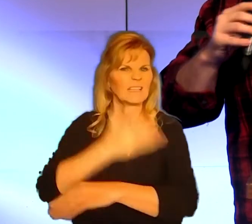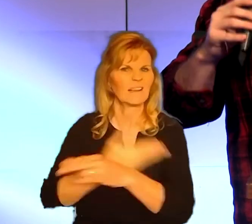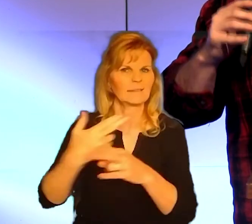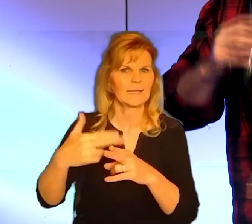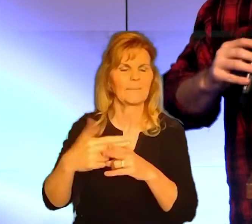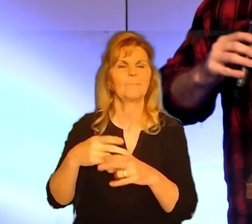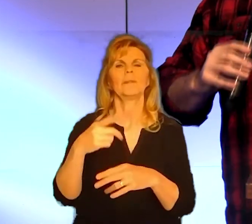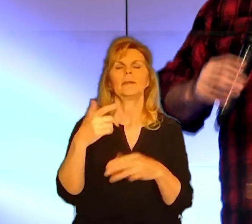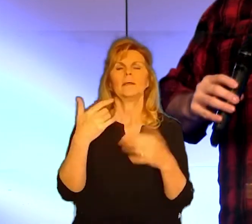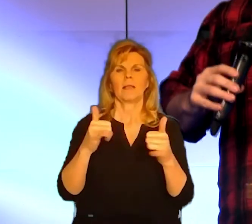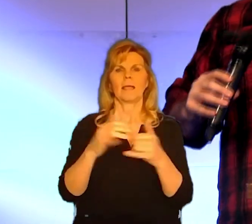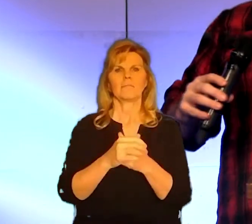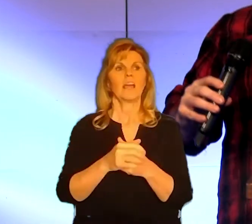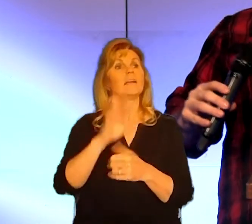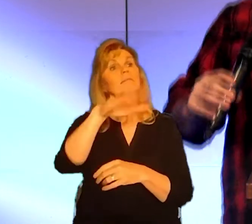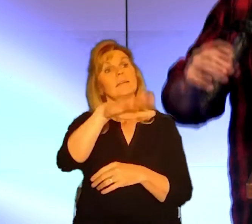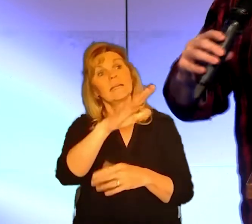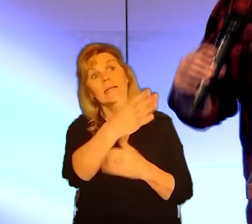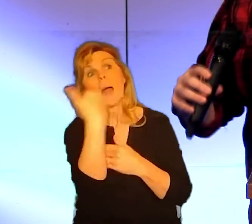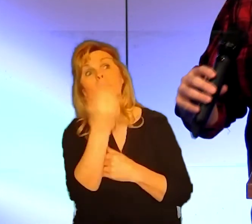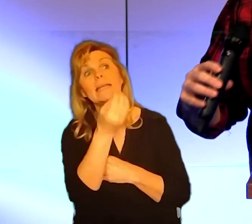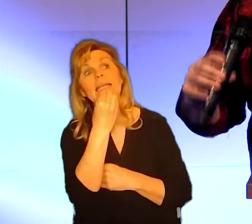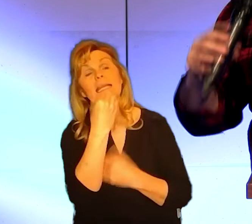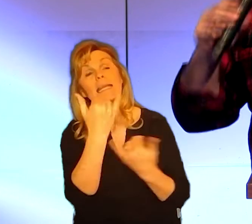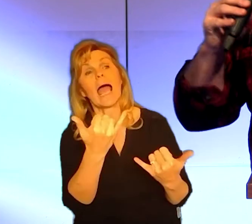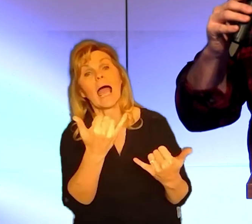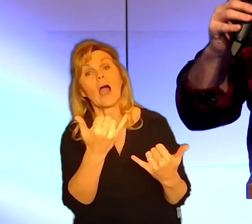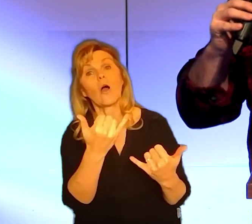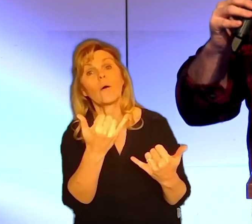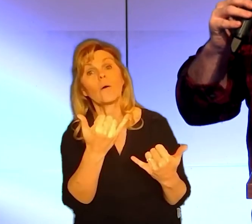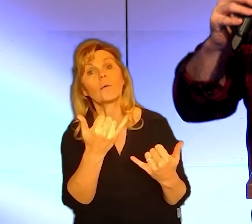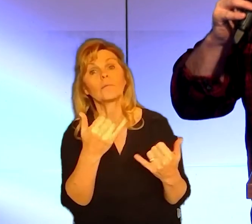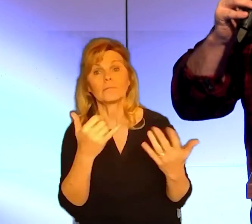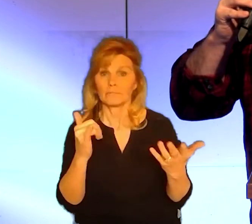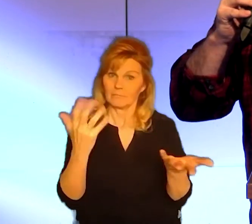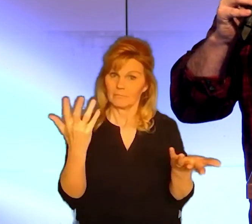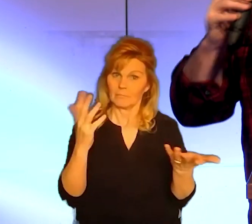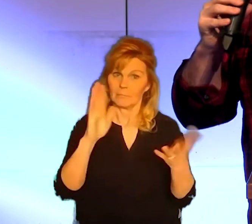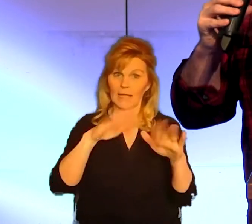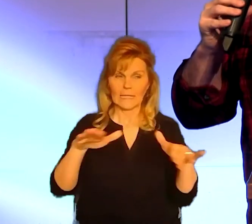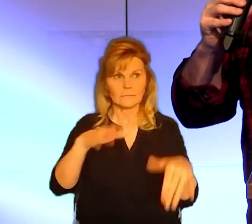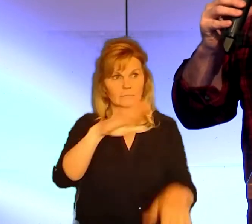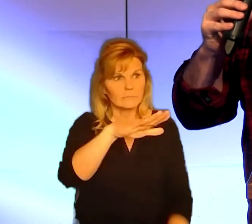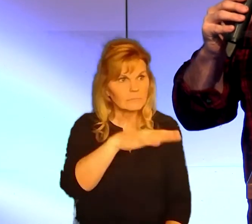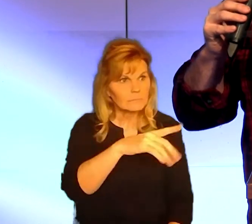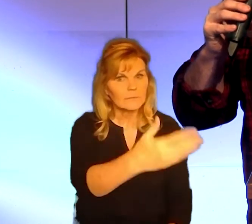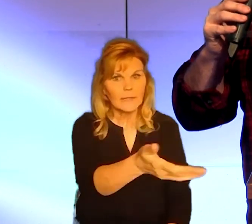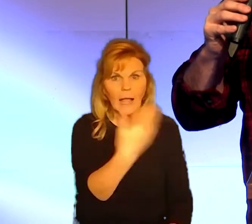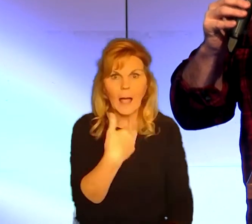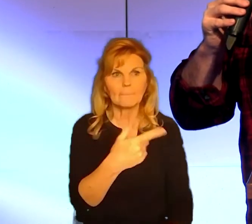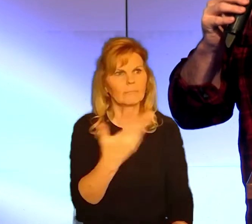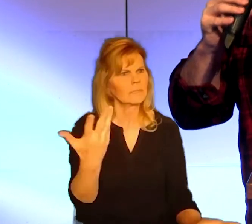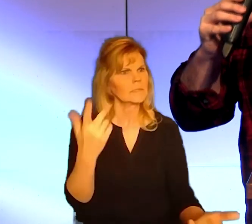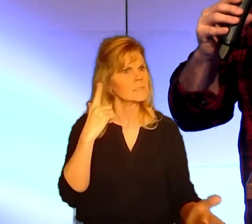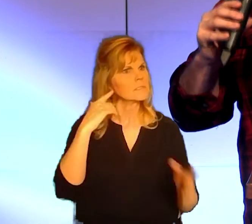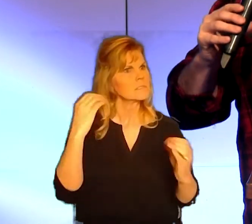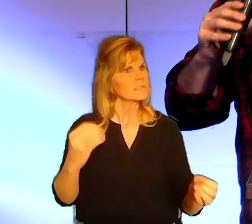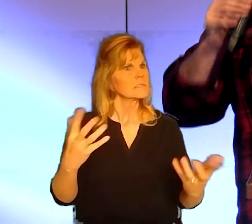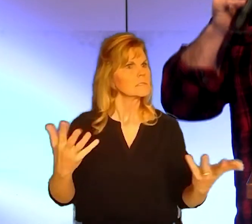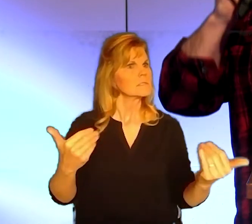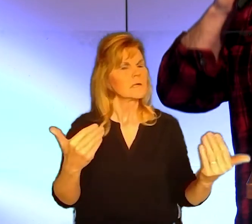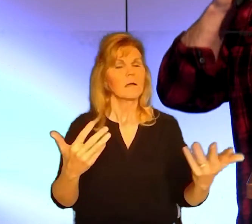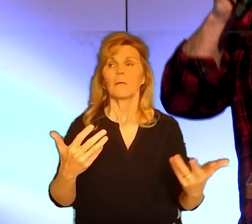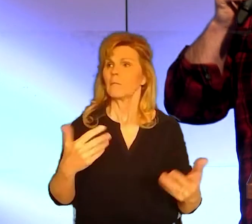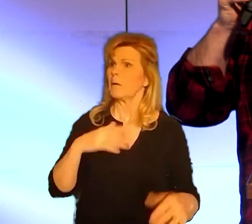you could be saying, "It's dinner," or you know, like, because that's when my kids never come. When I'm like yelling,